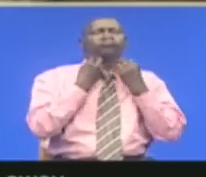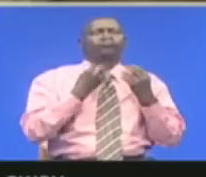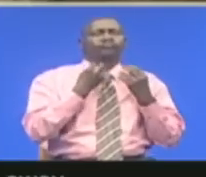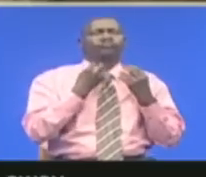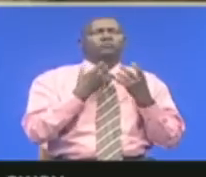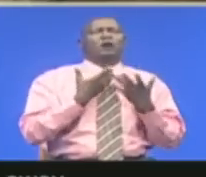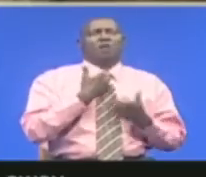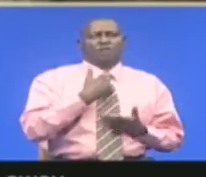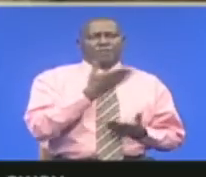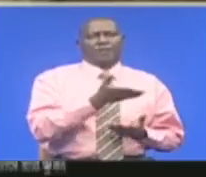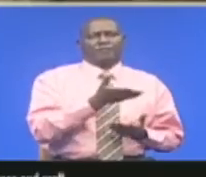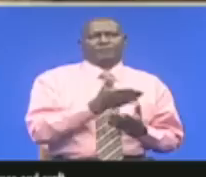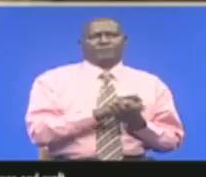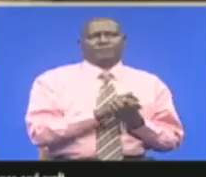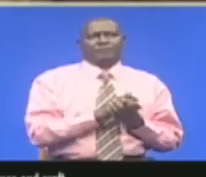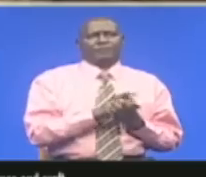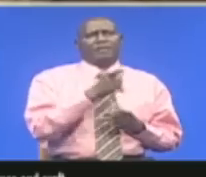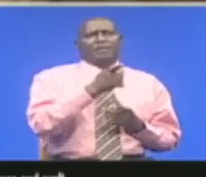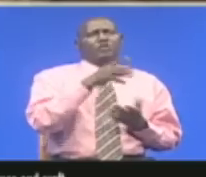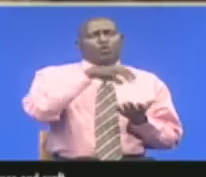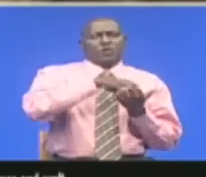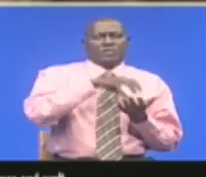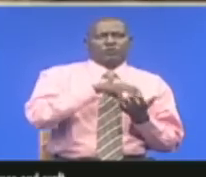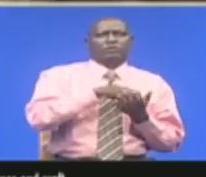tonsillitis, which is a condition that